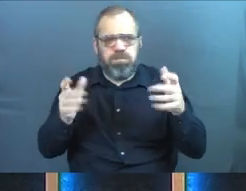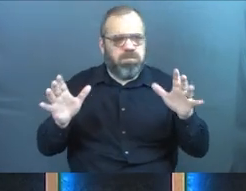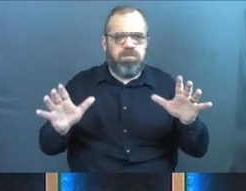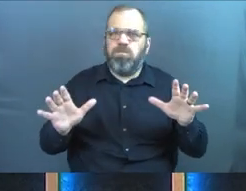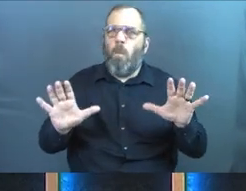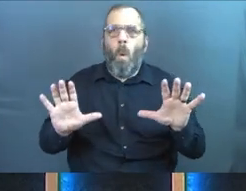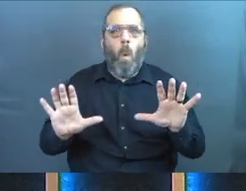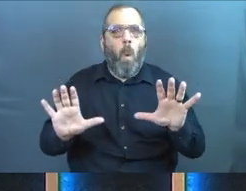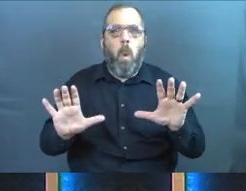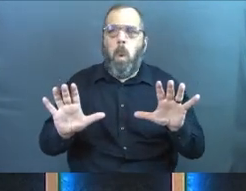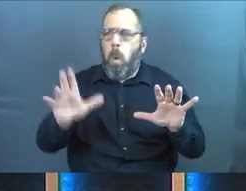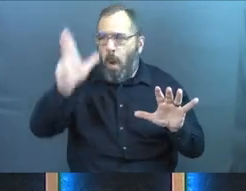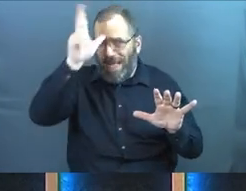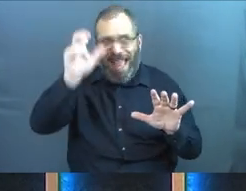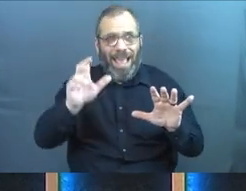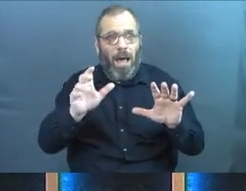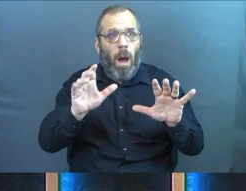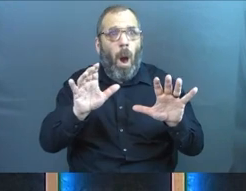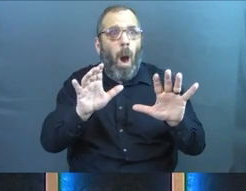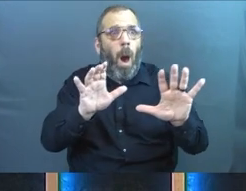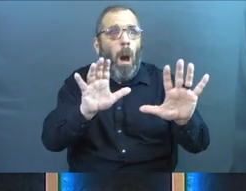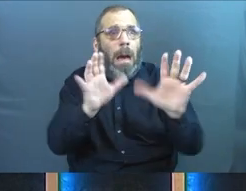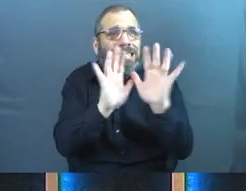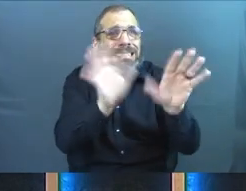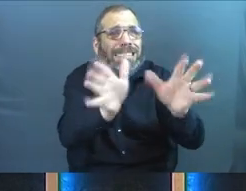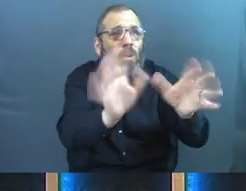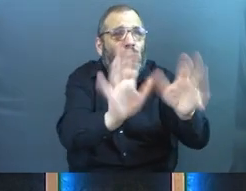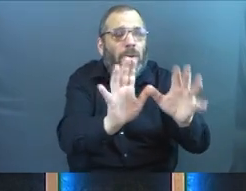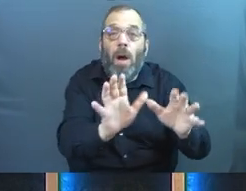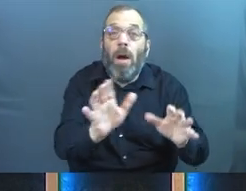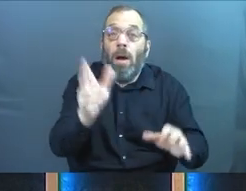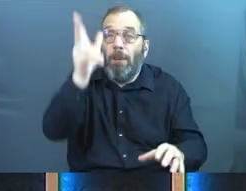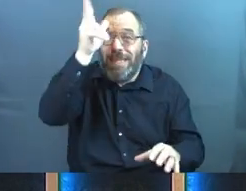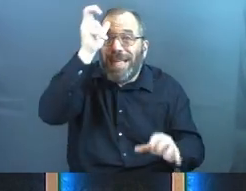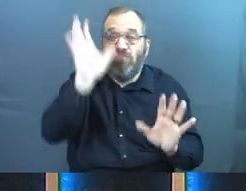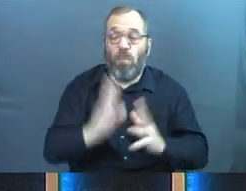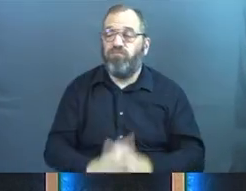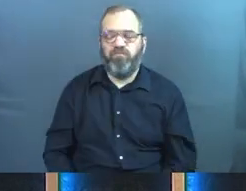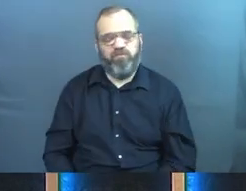Again, Satan should have raised the white flag already, but he doesn't.